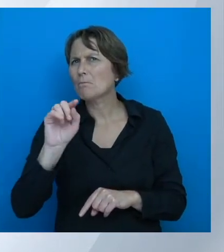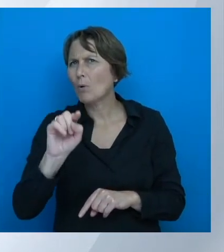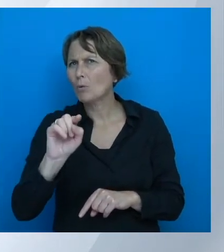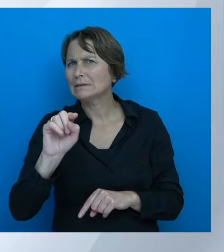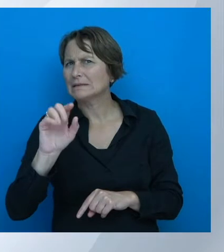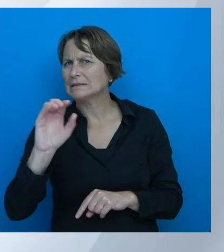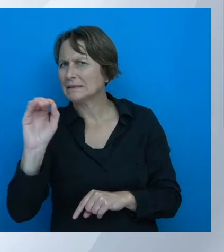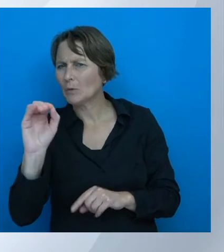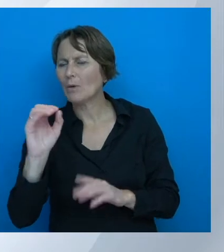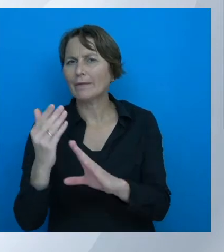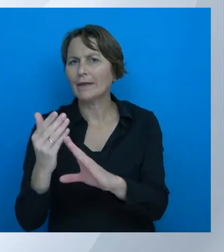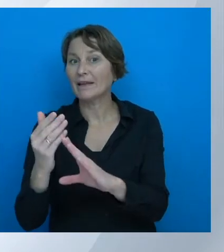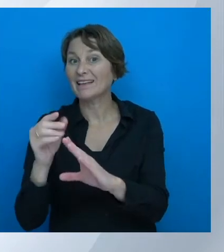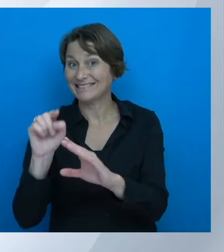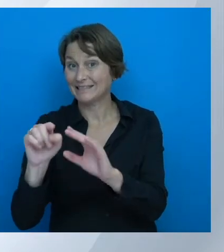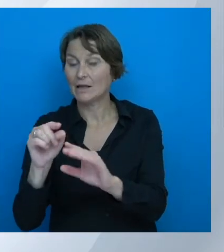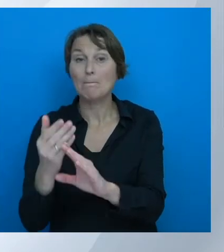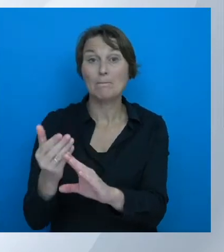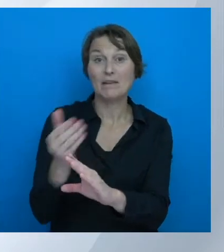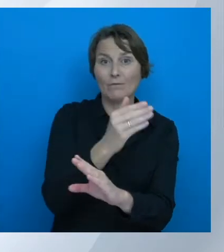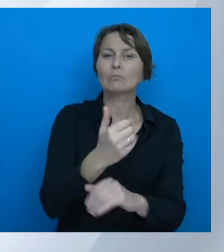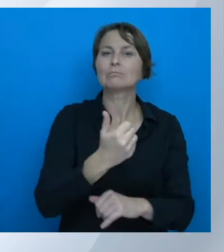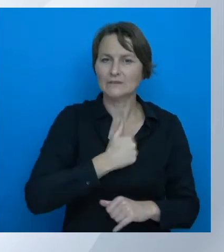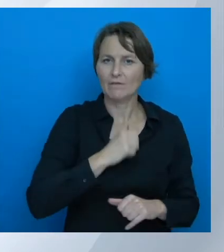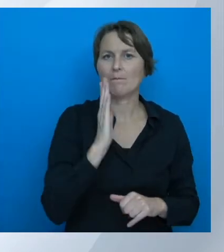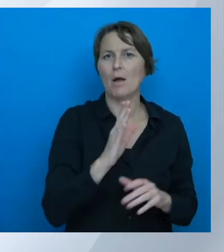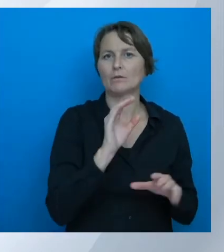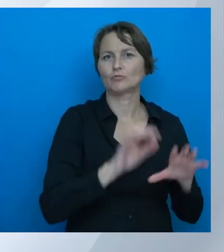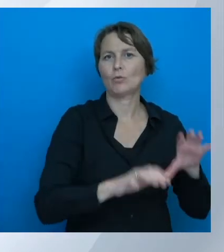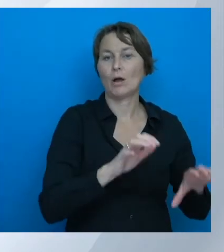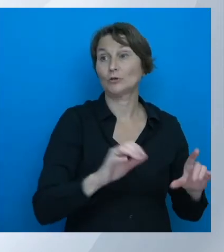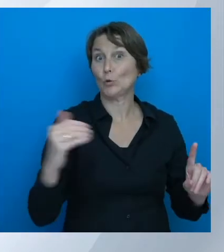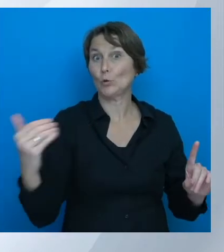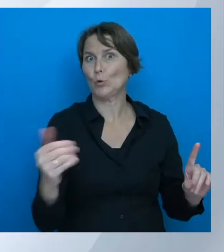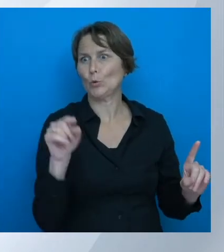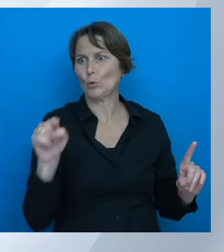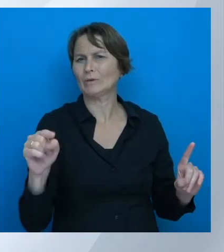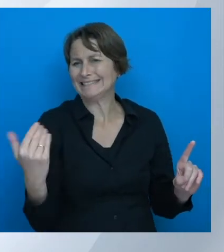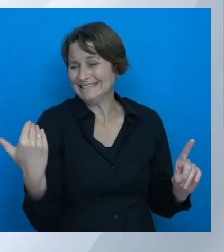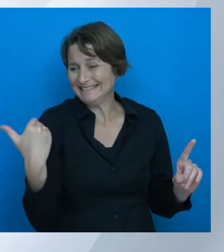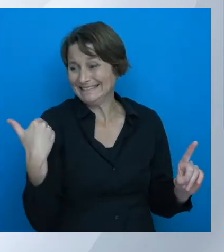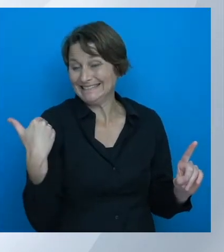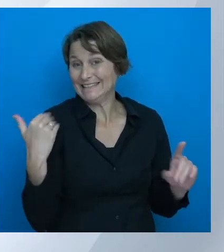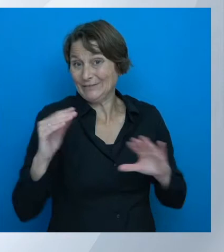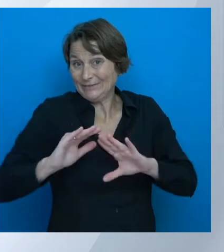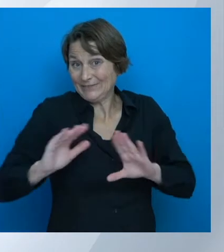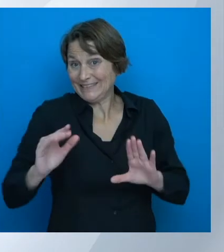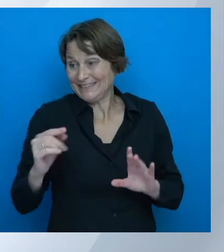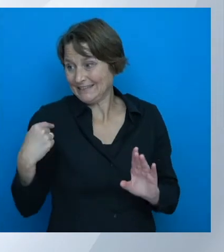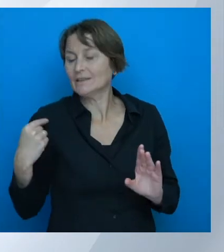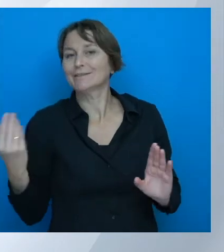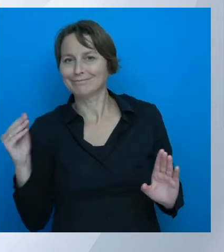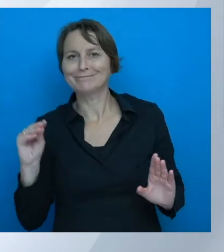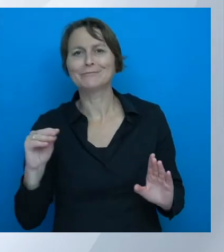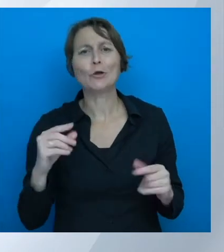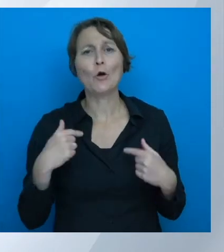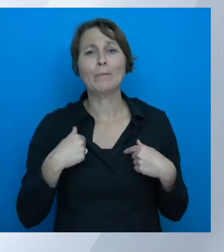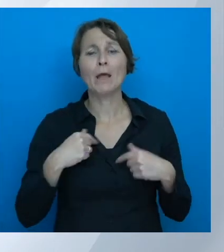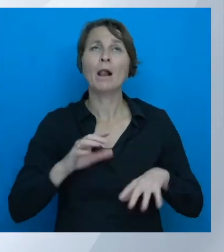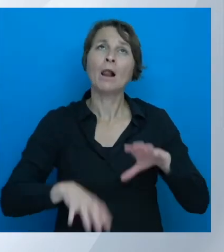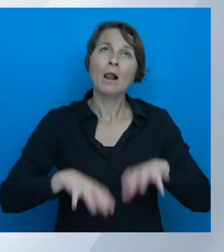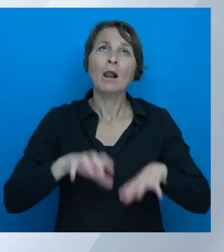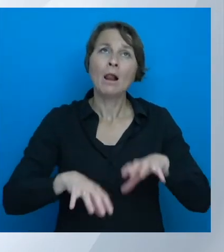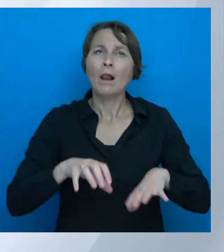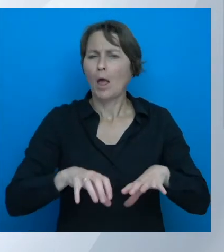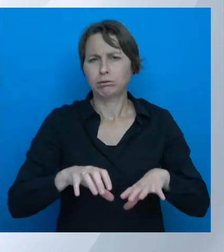you had to write this function yourself. So make sure you get the latest one. It means you have to do less work. And that's all